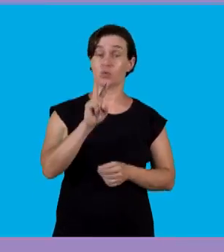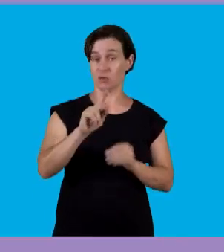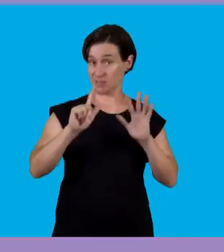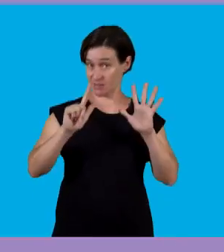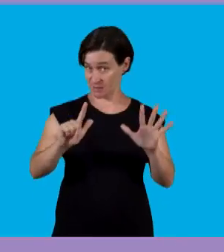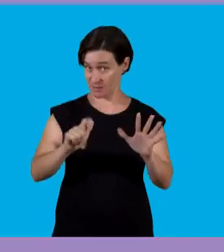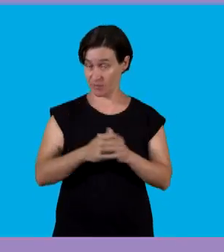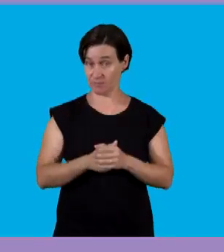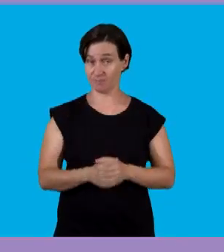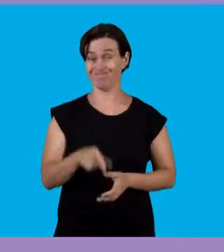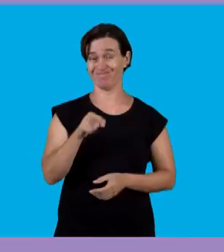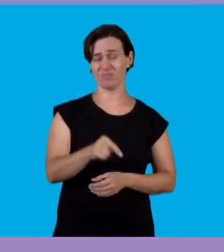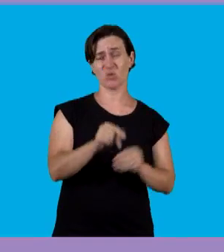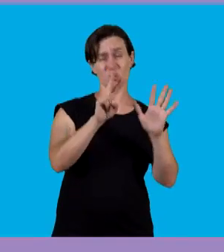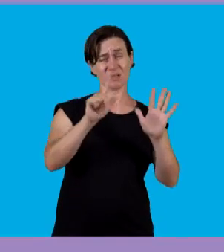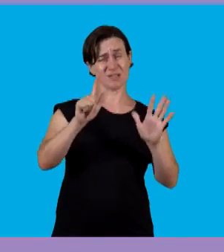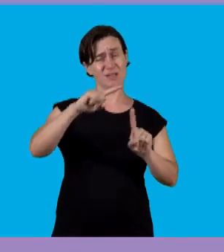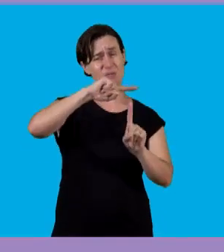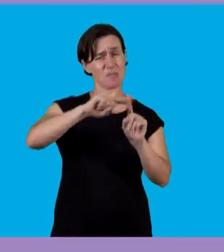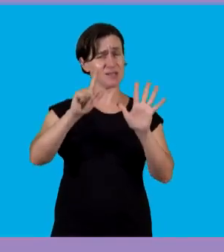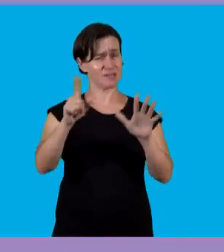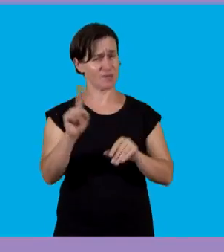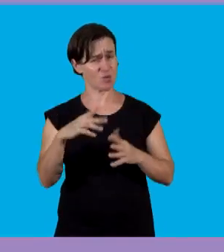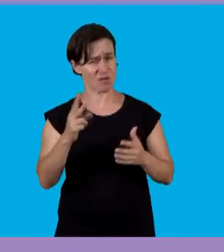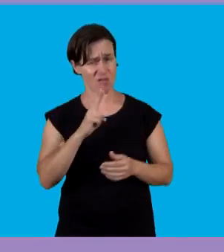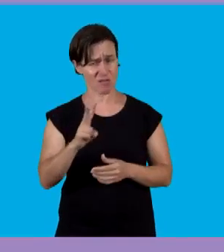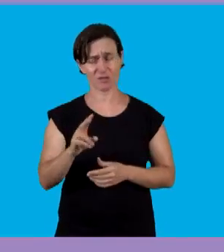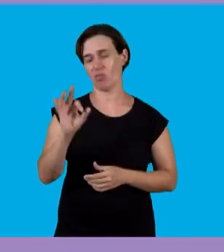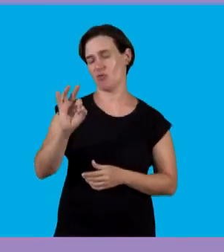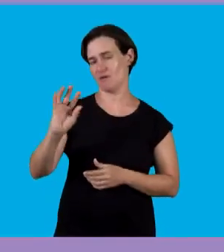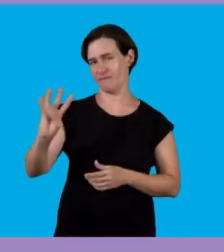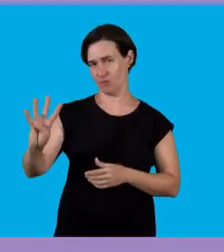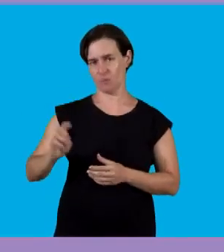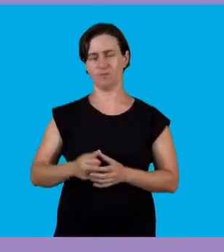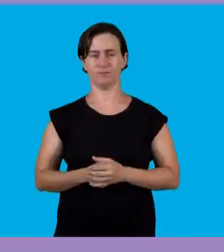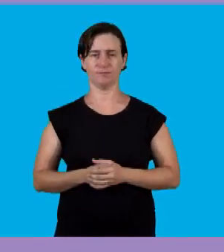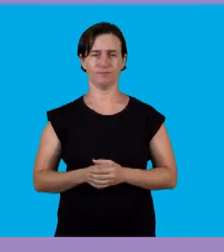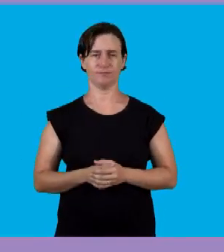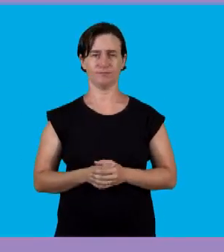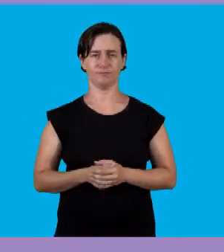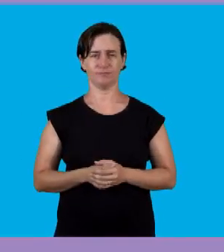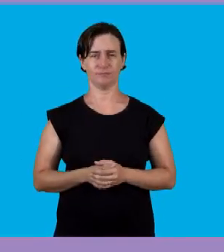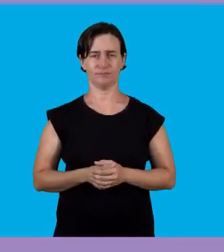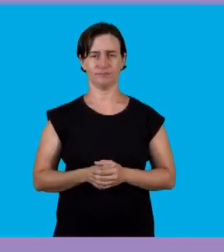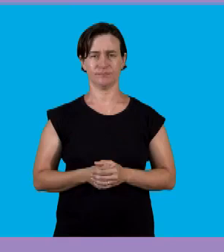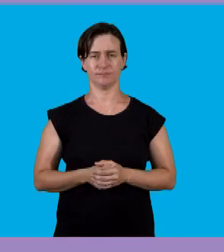going to give us a 27. And when we add 7 onto that, our answer is a